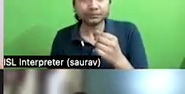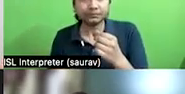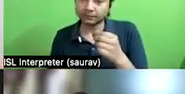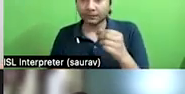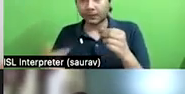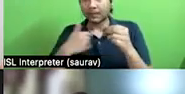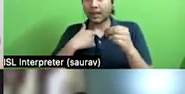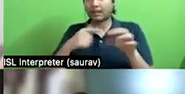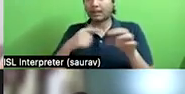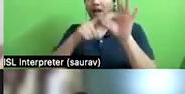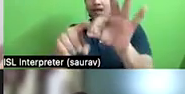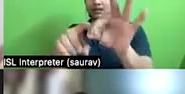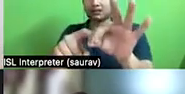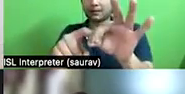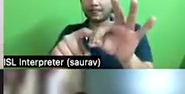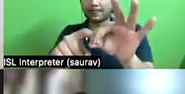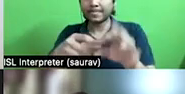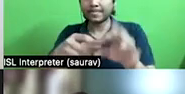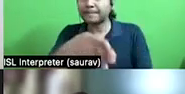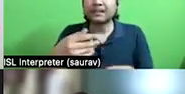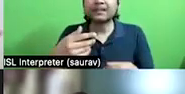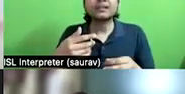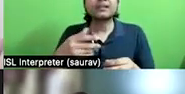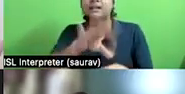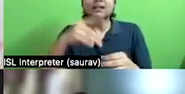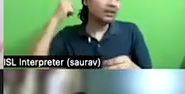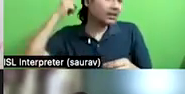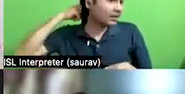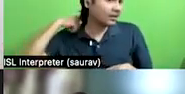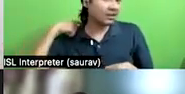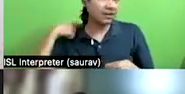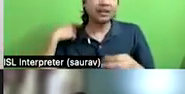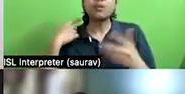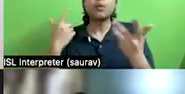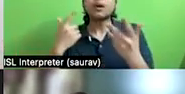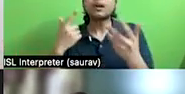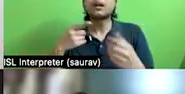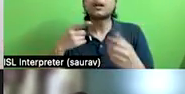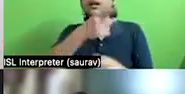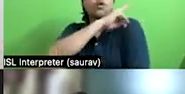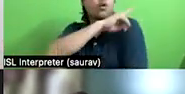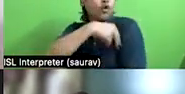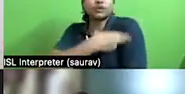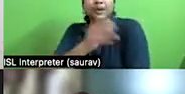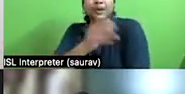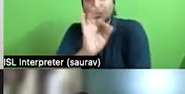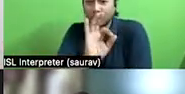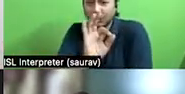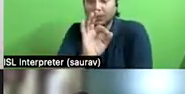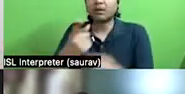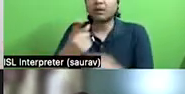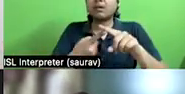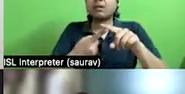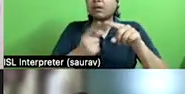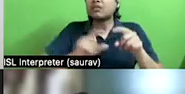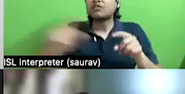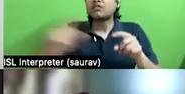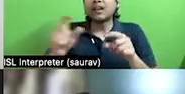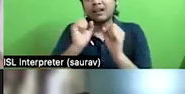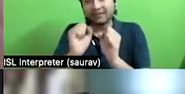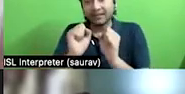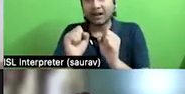you. This seems like a simple problem here. The problem is less hospitals, travel not accessible. We'll get more hospitals